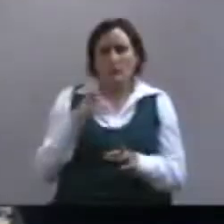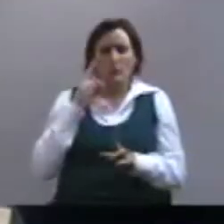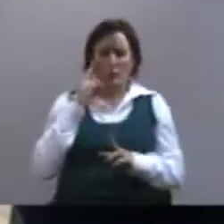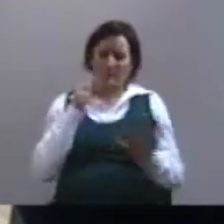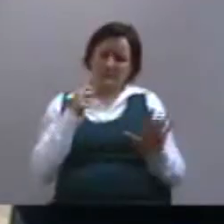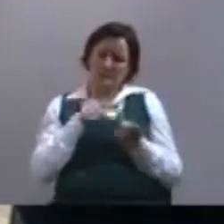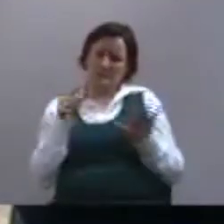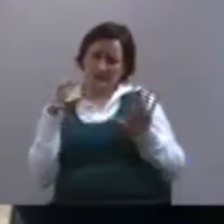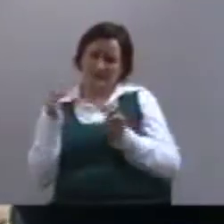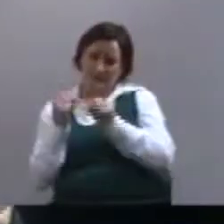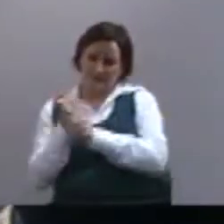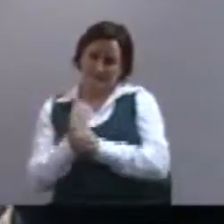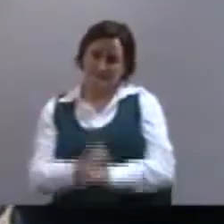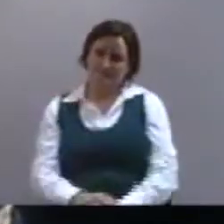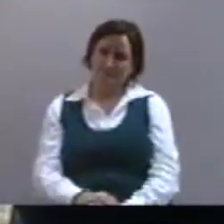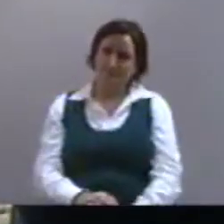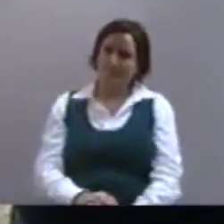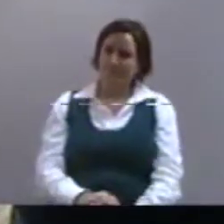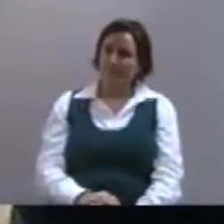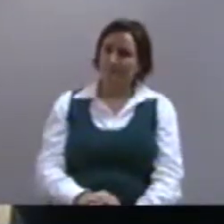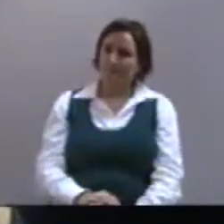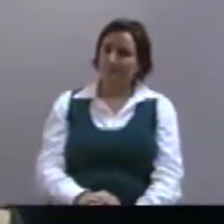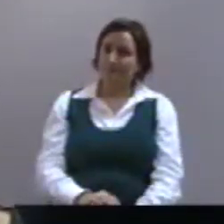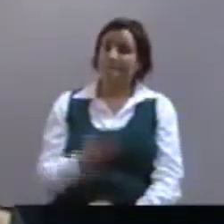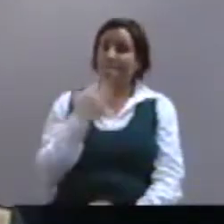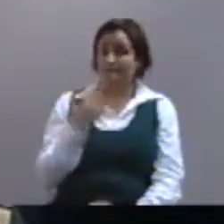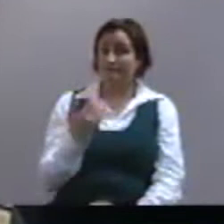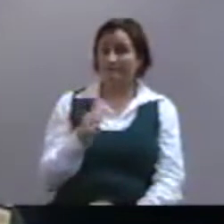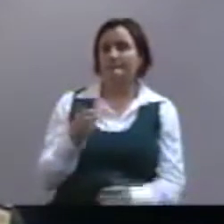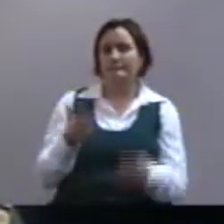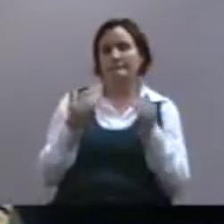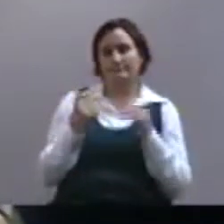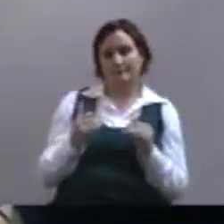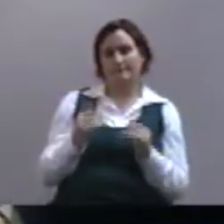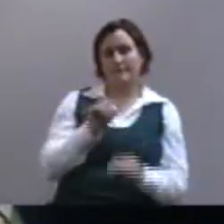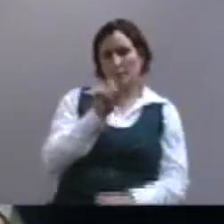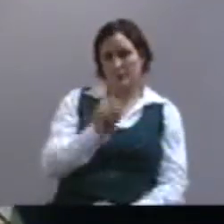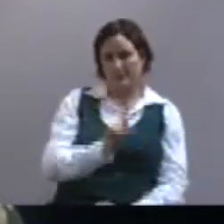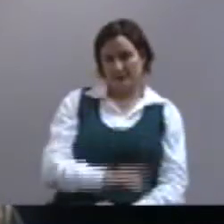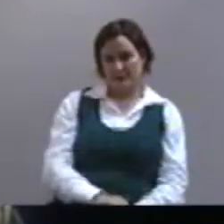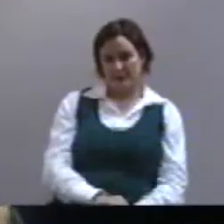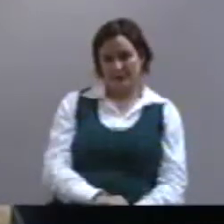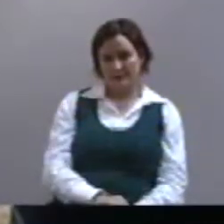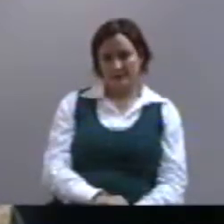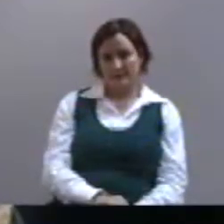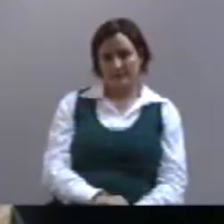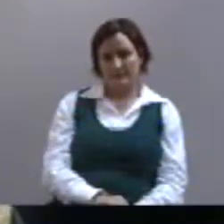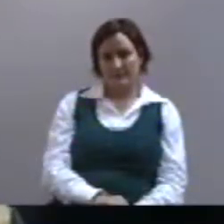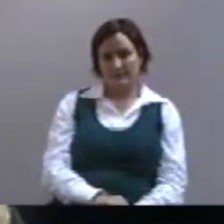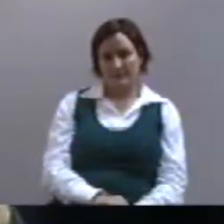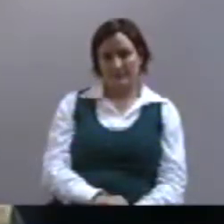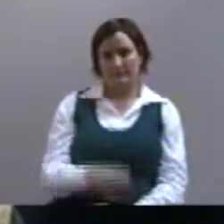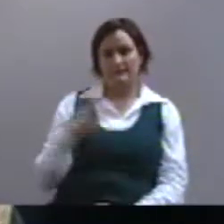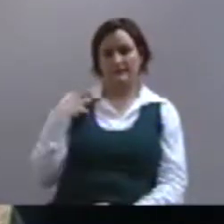I thank the Honourable Minister. We then move on to the next set of questions that are addressed to the